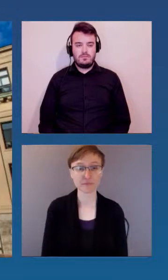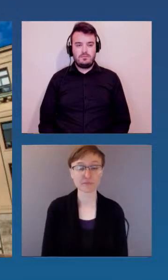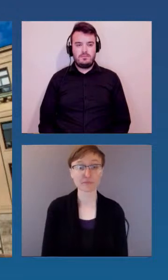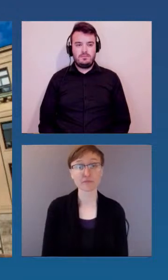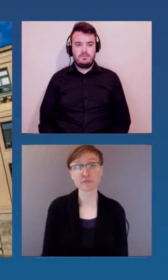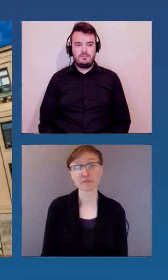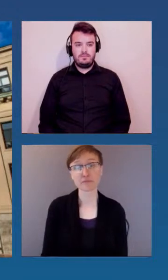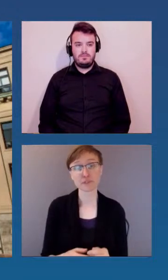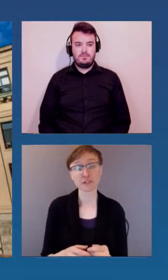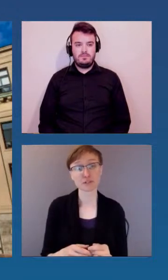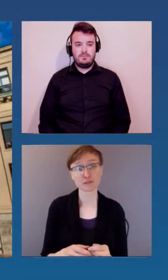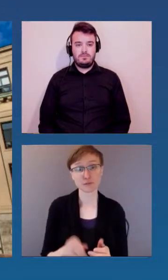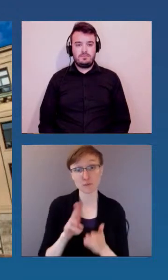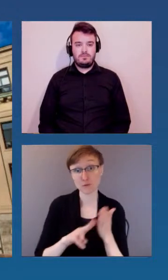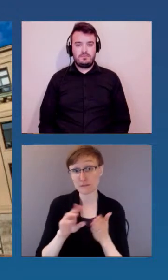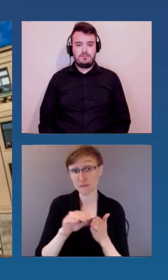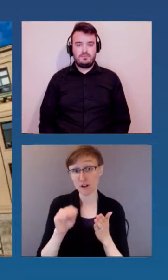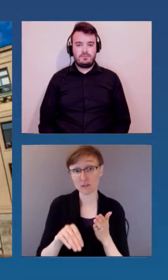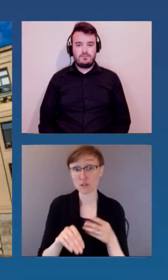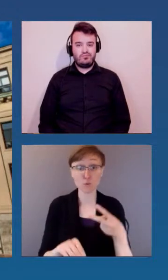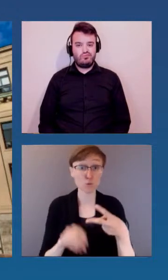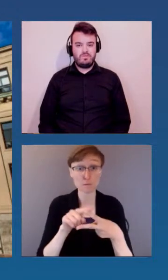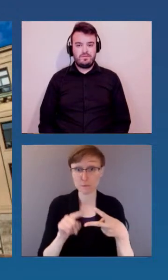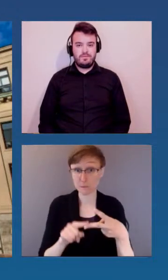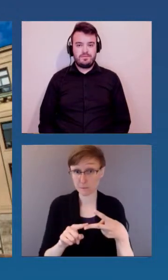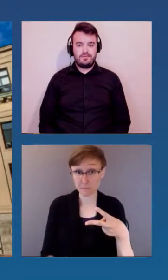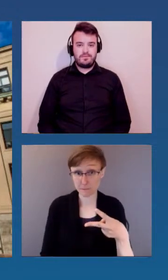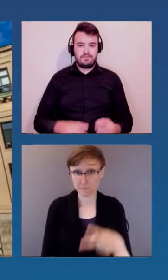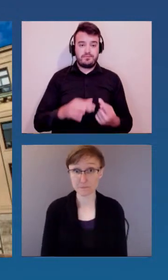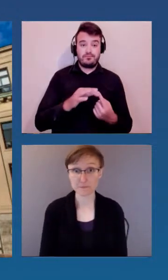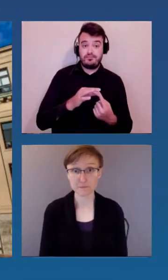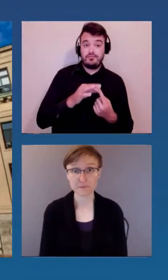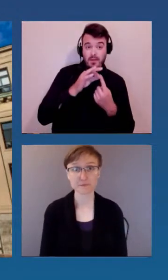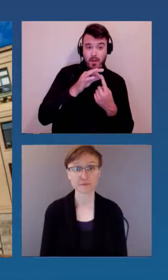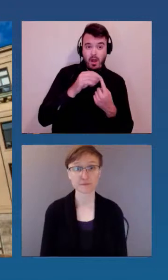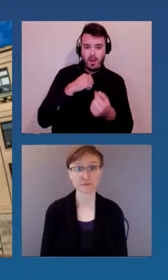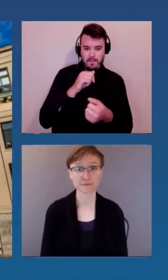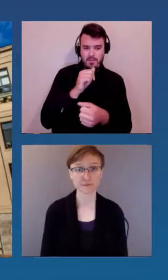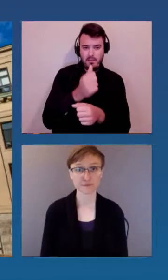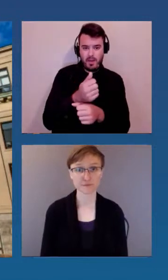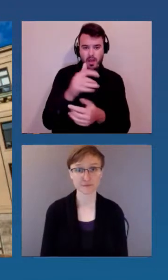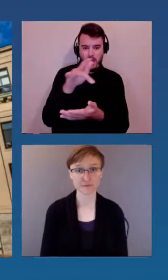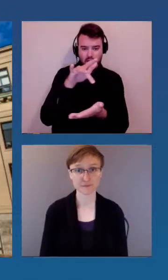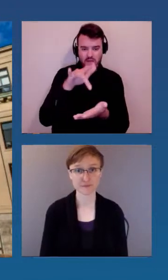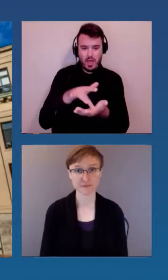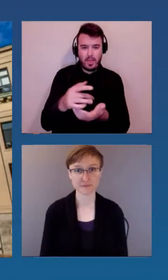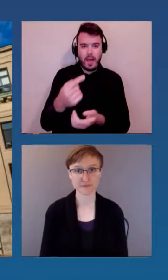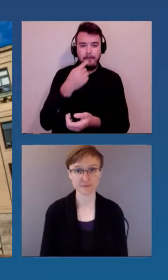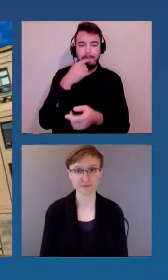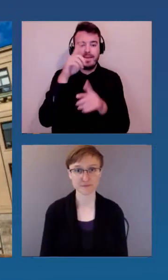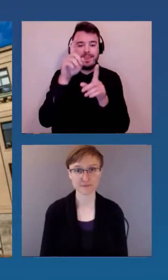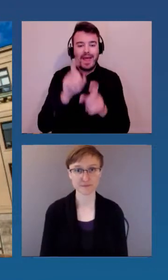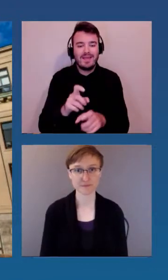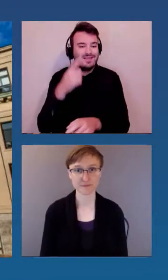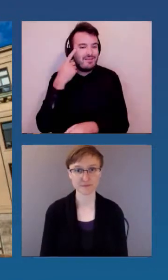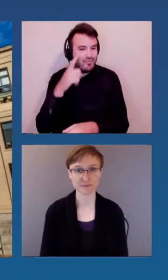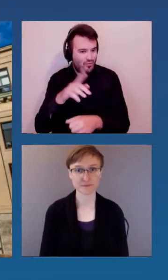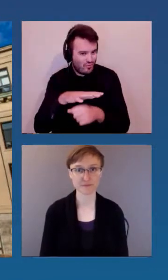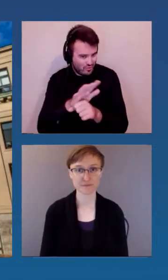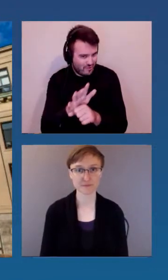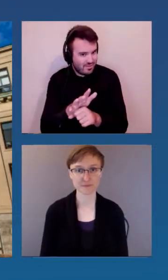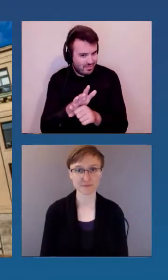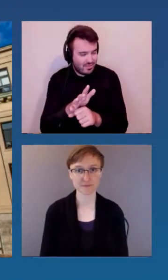our universities, and Benoit-Antoine Bacon has described we're taking exactly the same measures. One